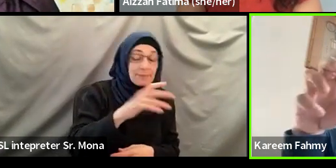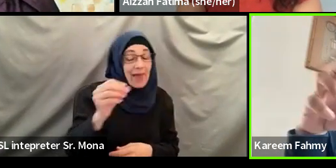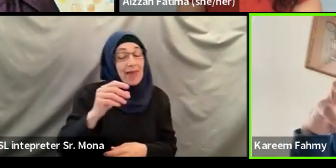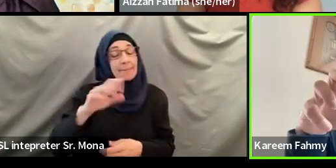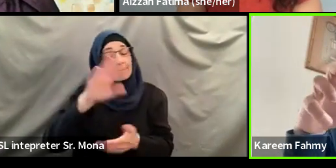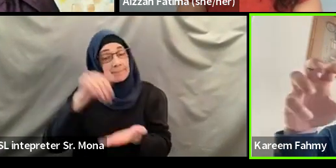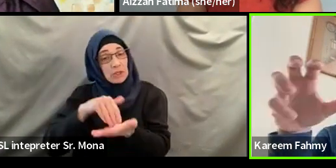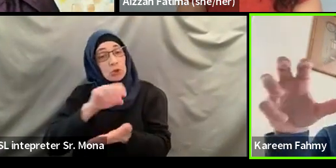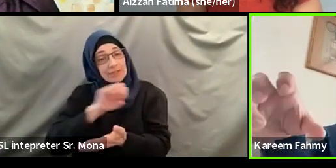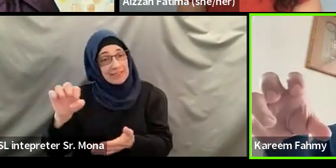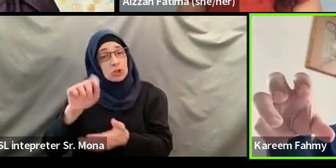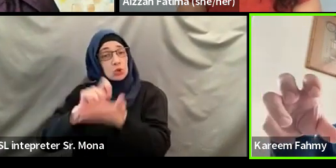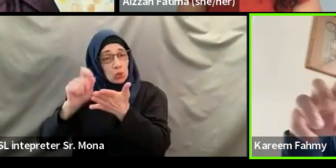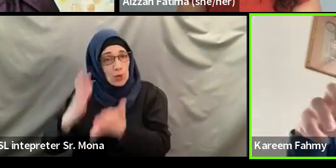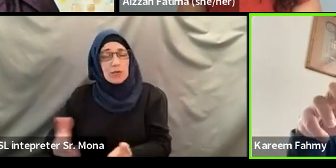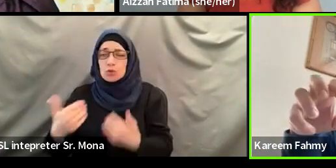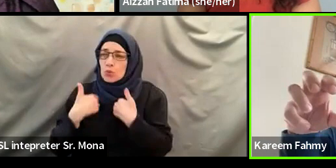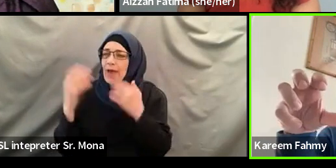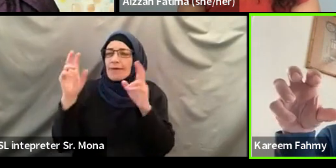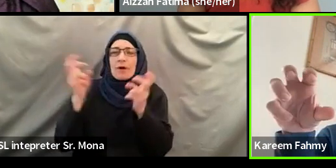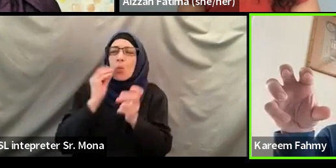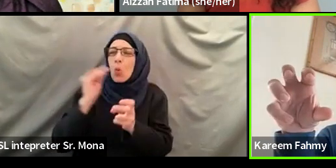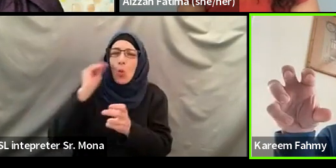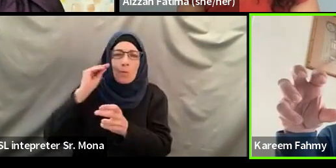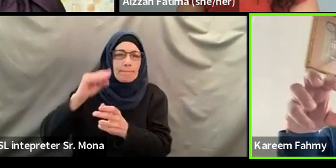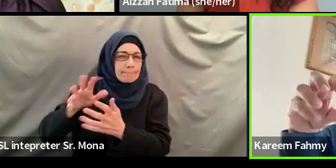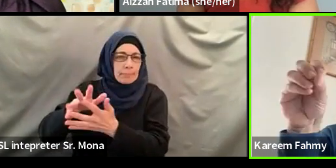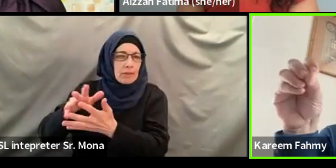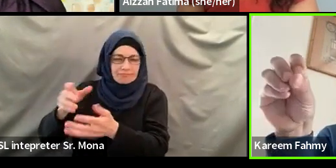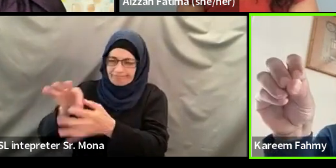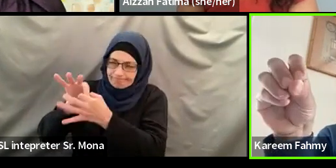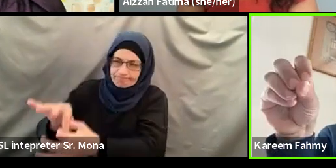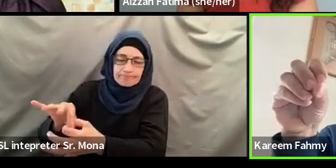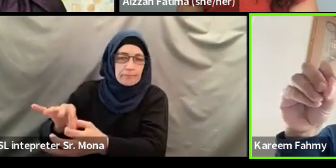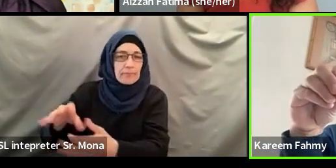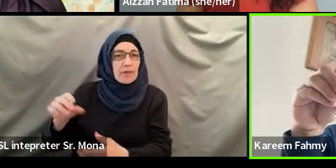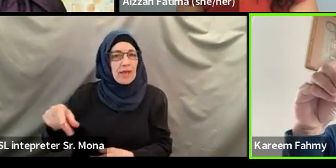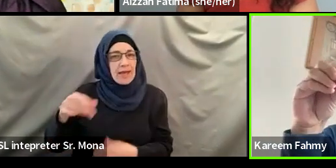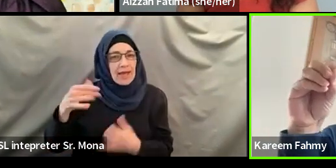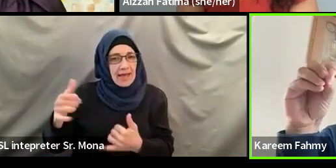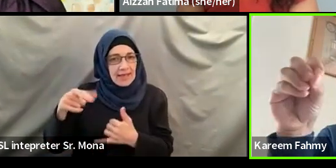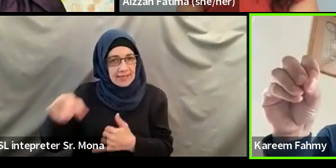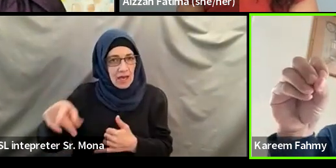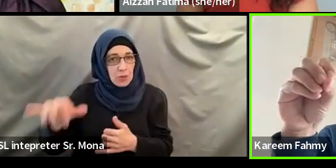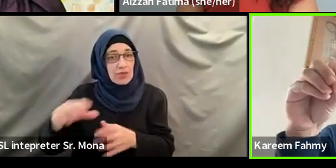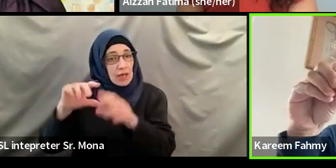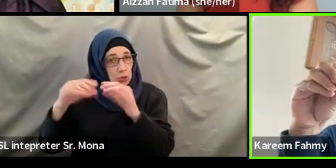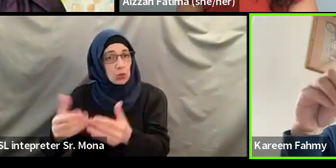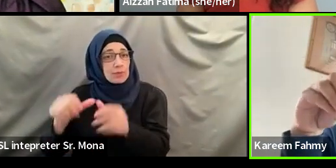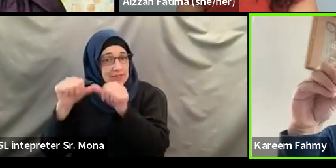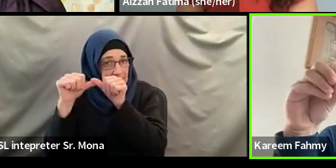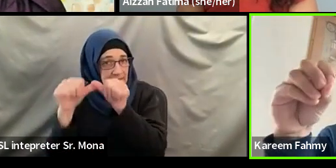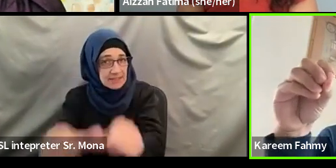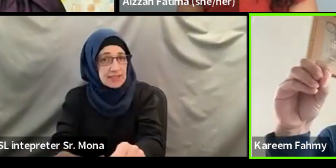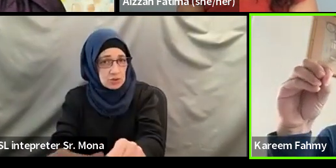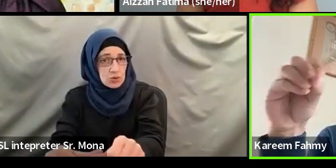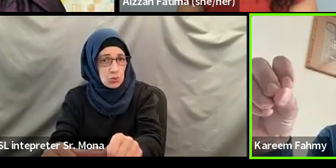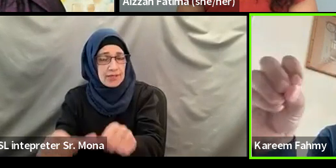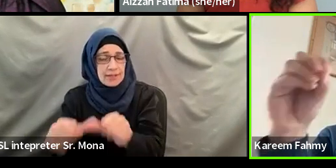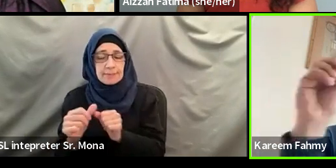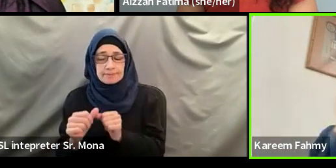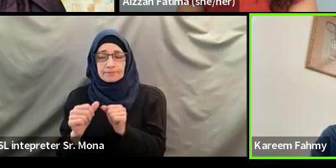that group is continuing at Playwrights Horizons. And I think what I've really come